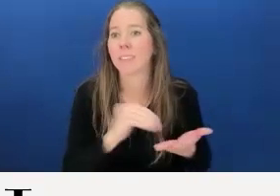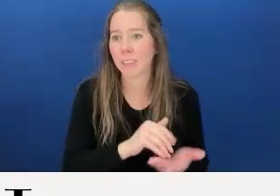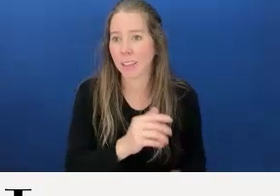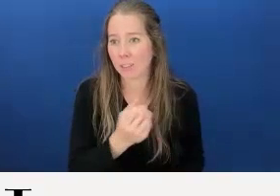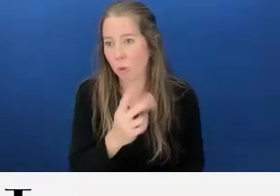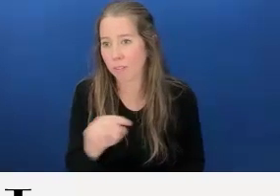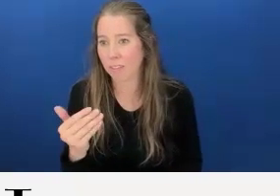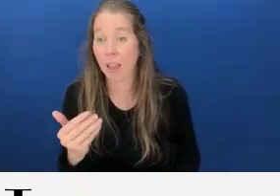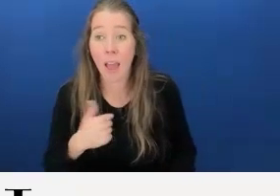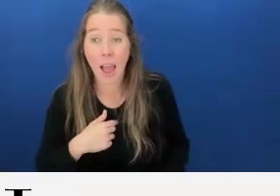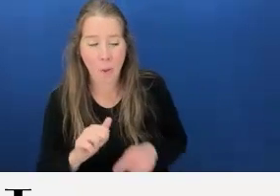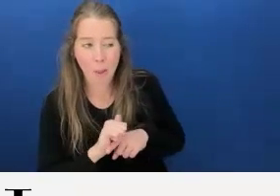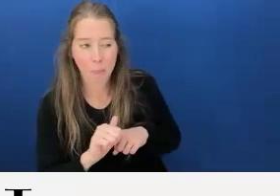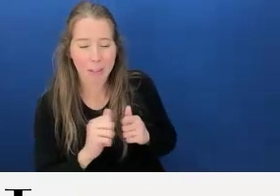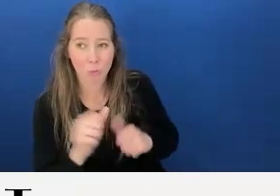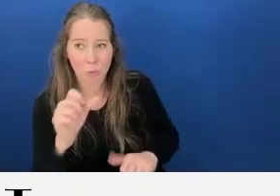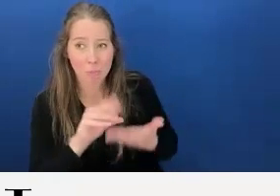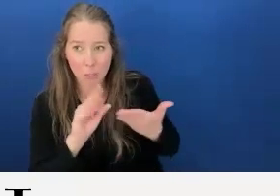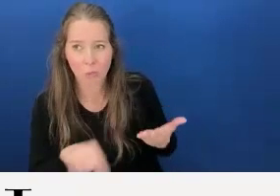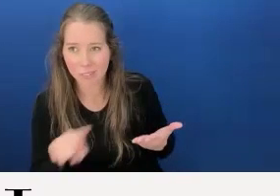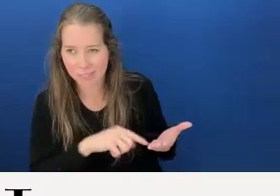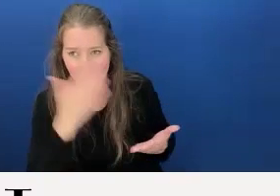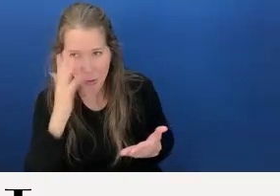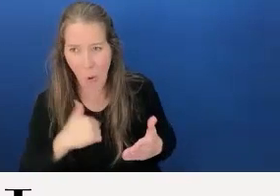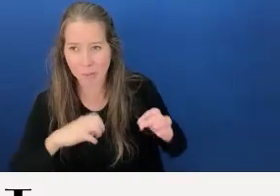just didn't know I was experimenting on them.